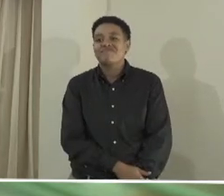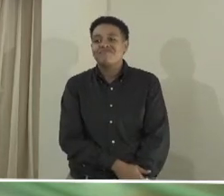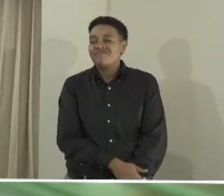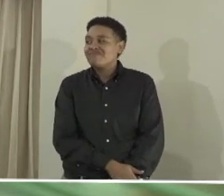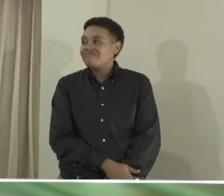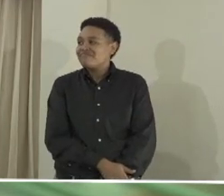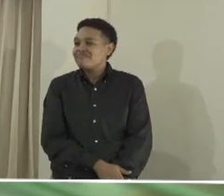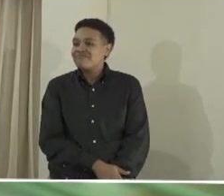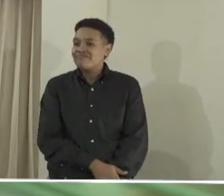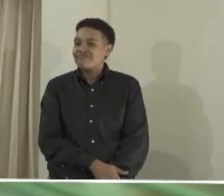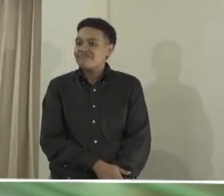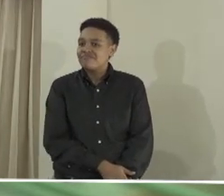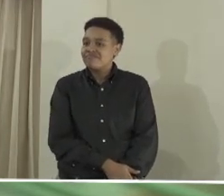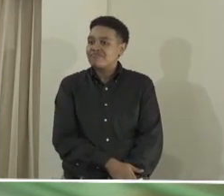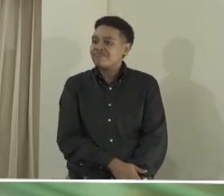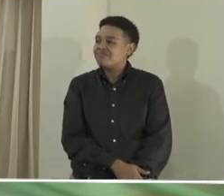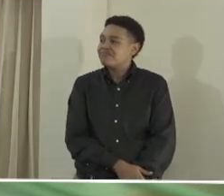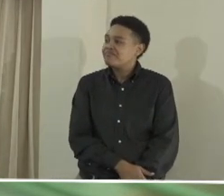The reading